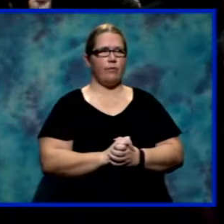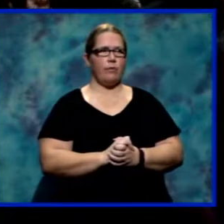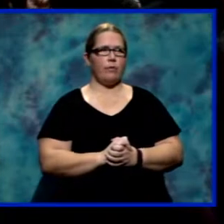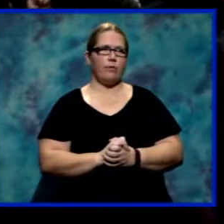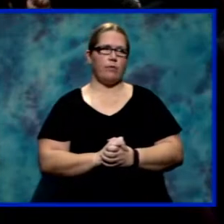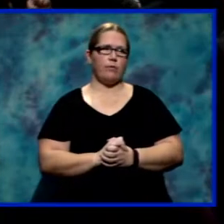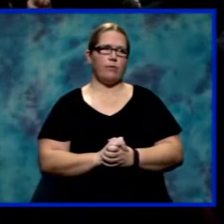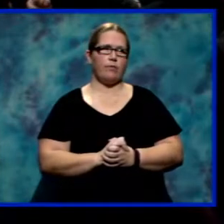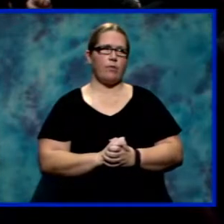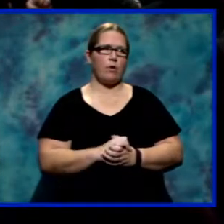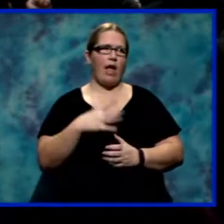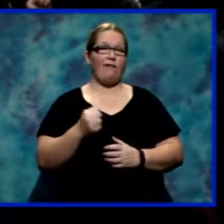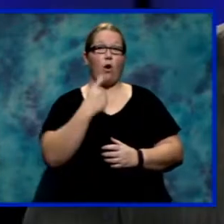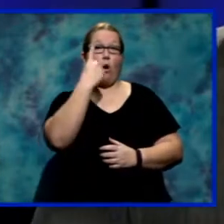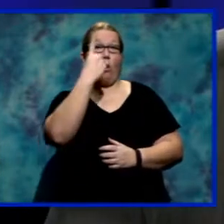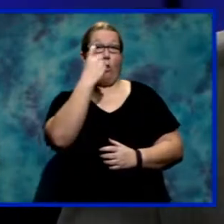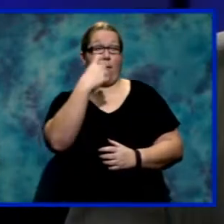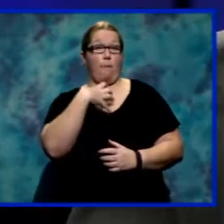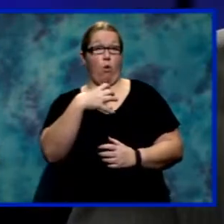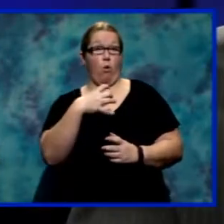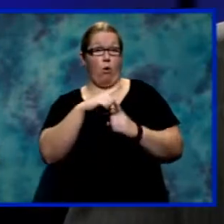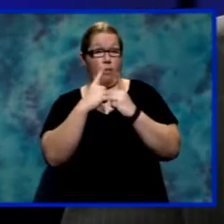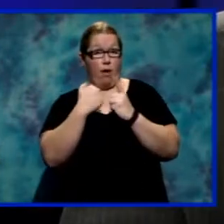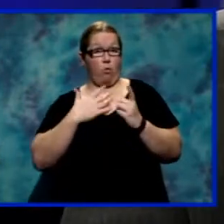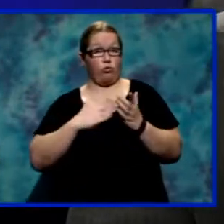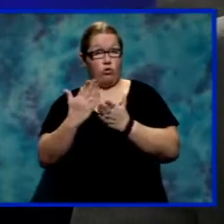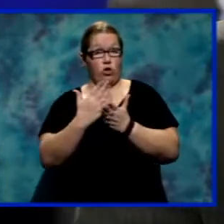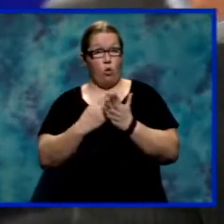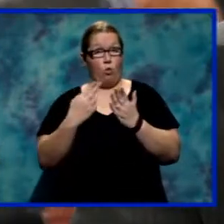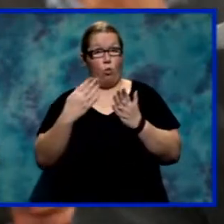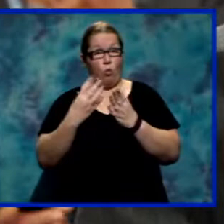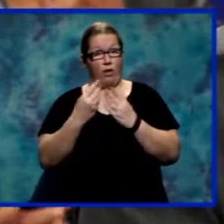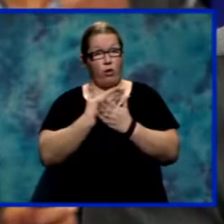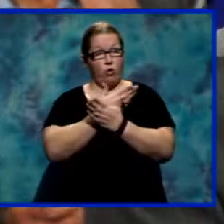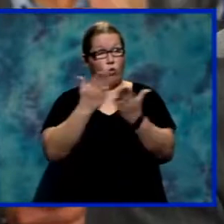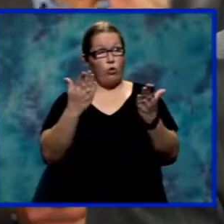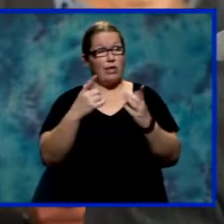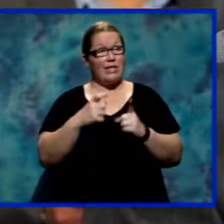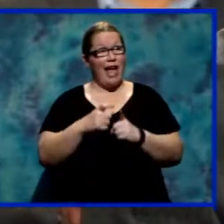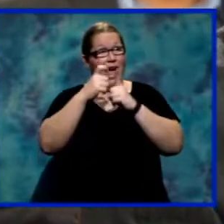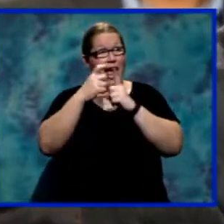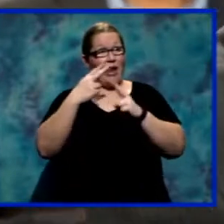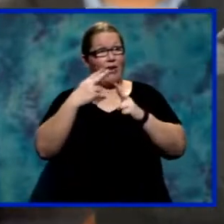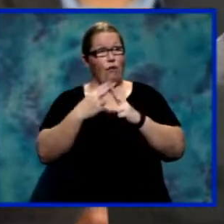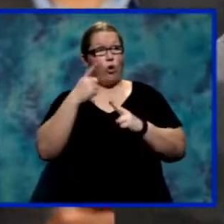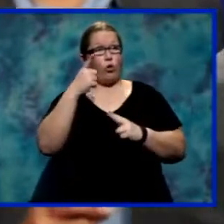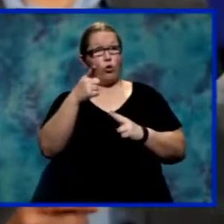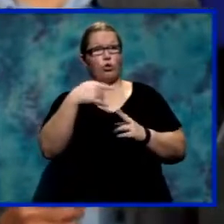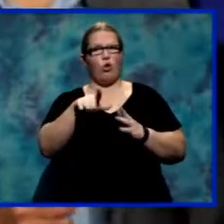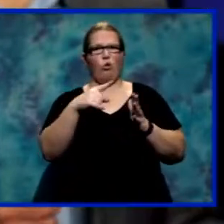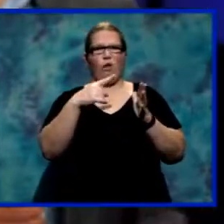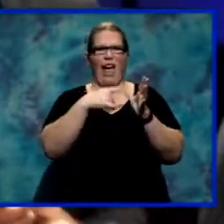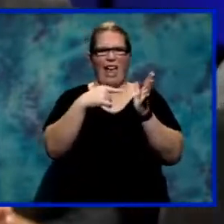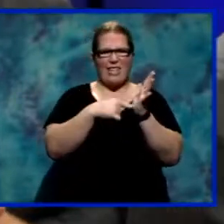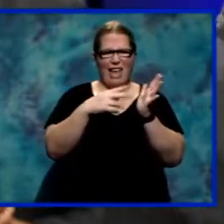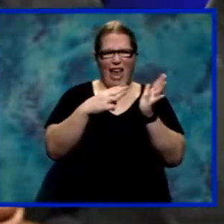is one more thing that I'd like to share with you. If it's hard for you to go to an ATM and pull out